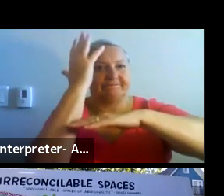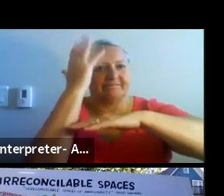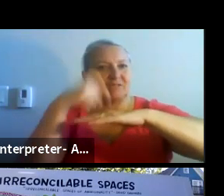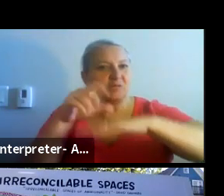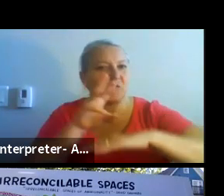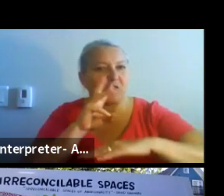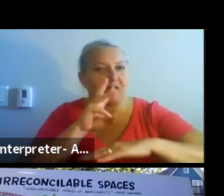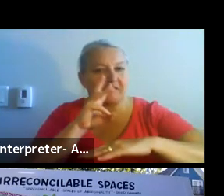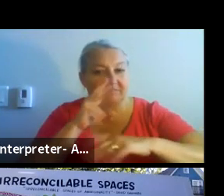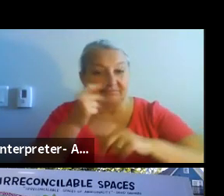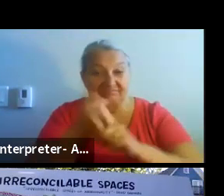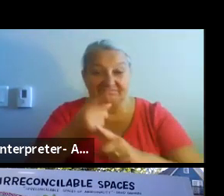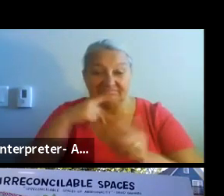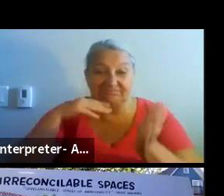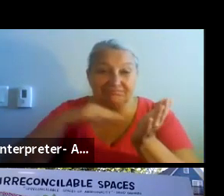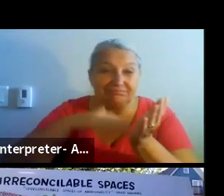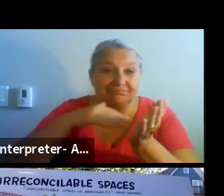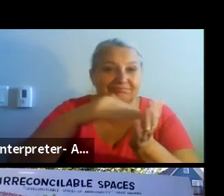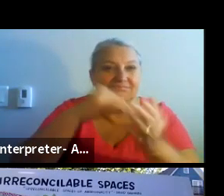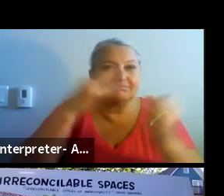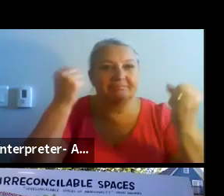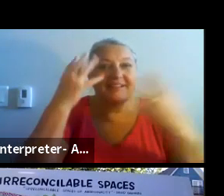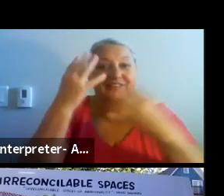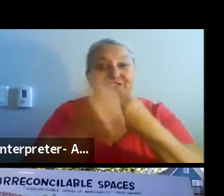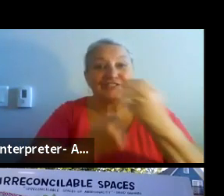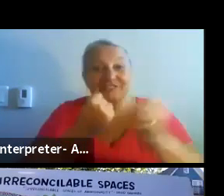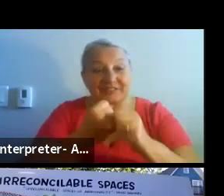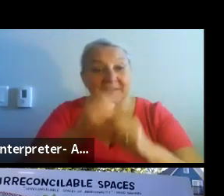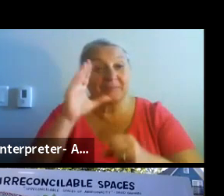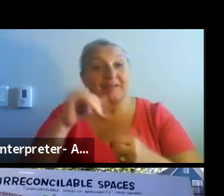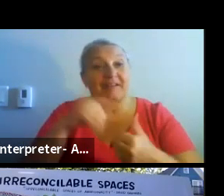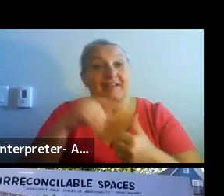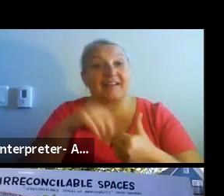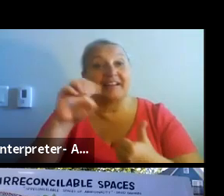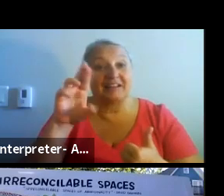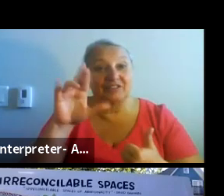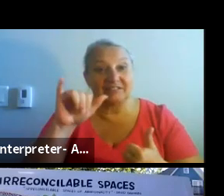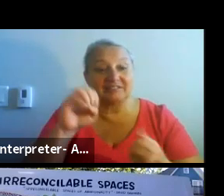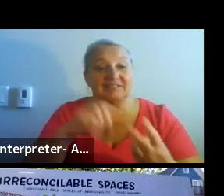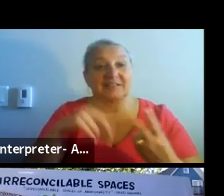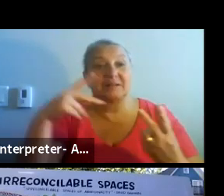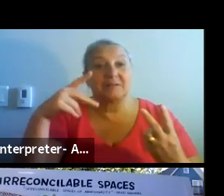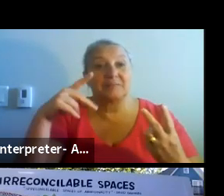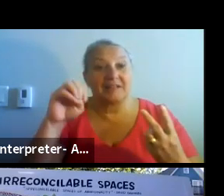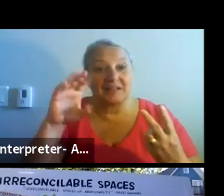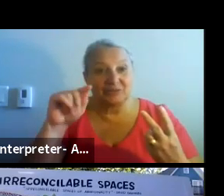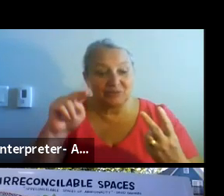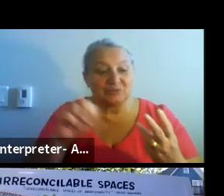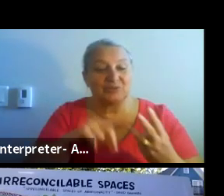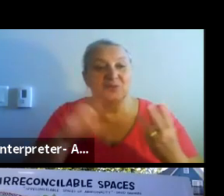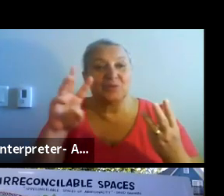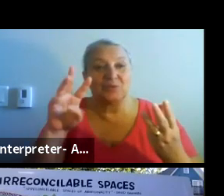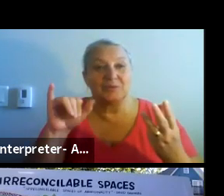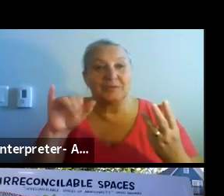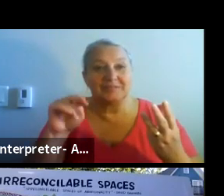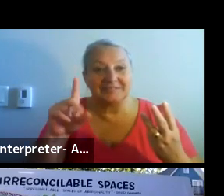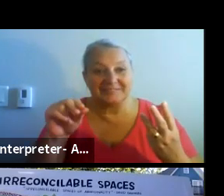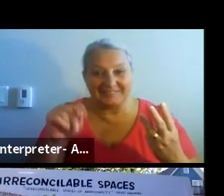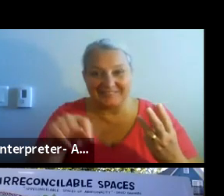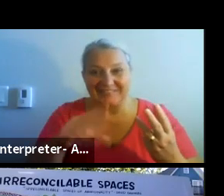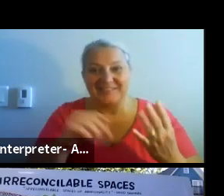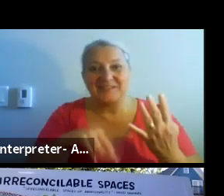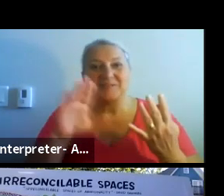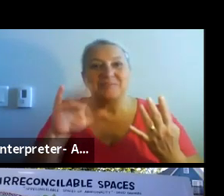upon thousands of years by the Iri, by the Petun, by the Wendat, by